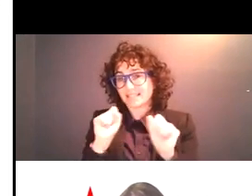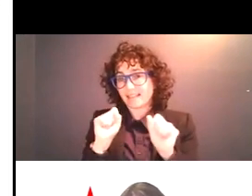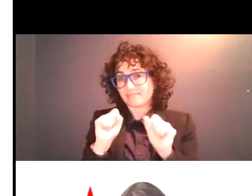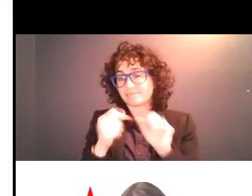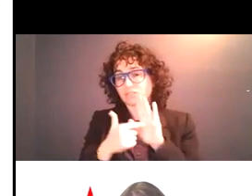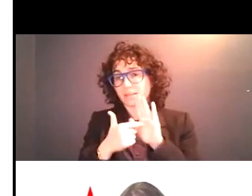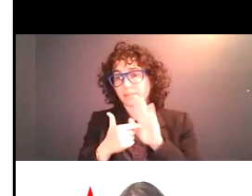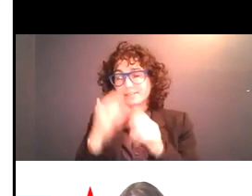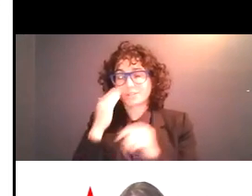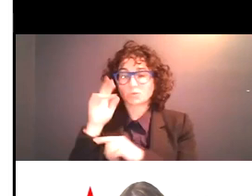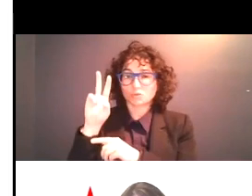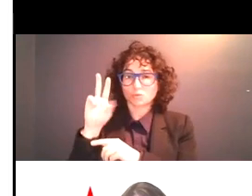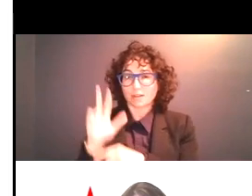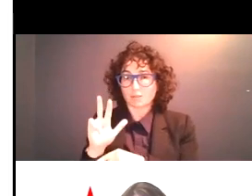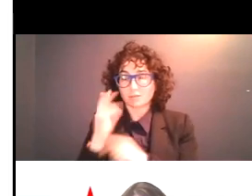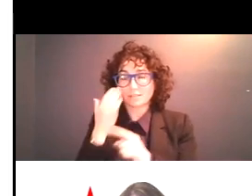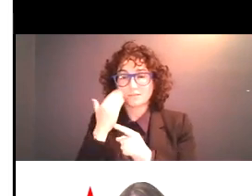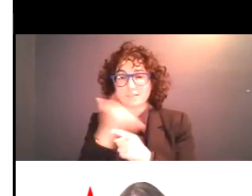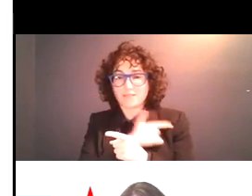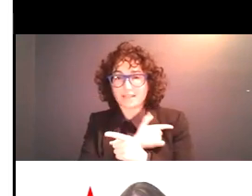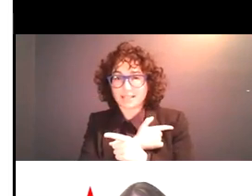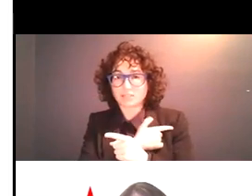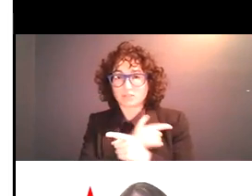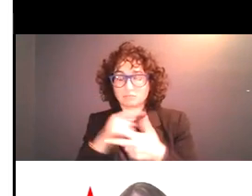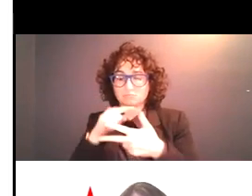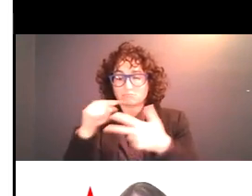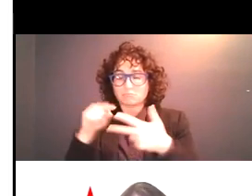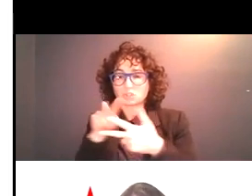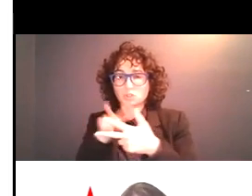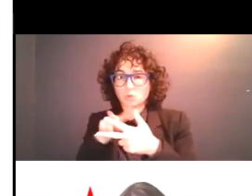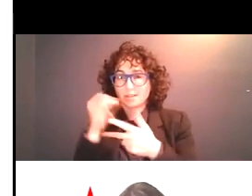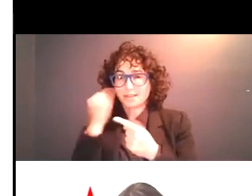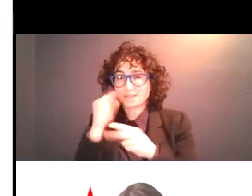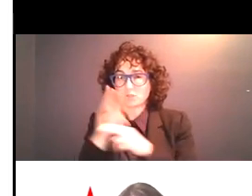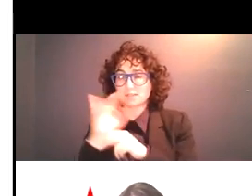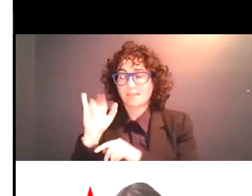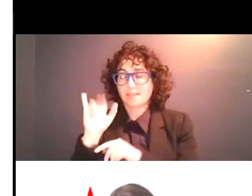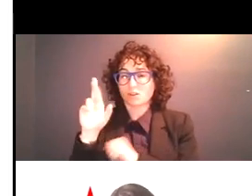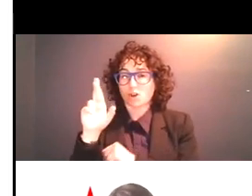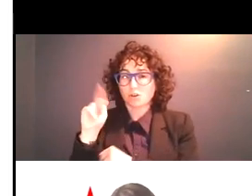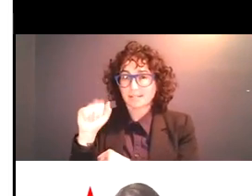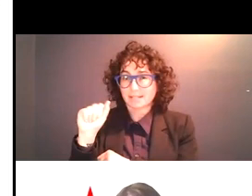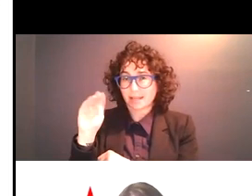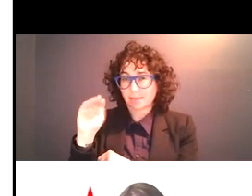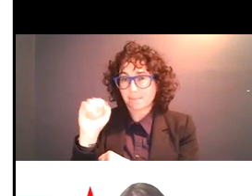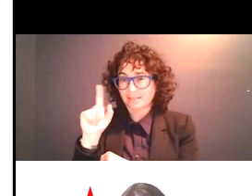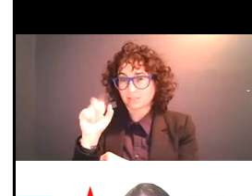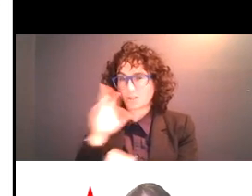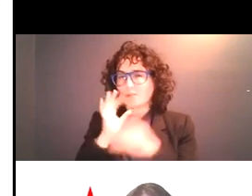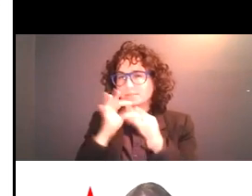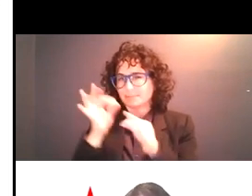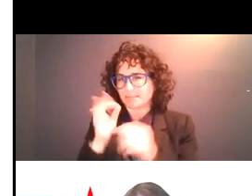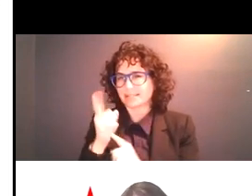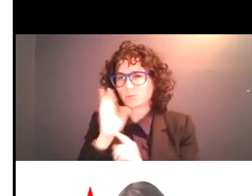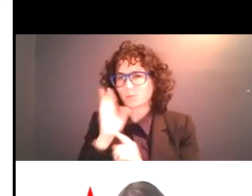2 of our 3 vaccinations, they use messenger RNA, and I'll explain in just a second.